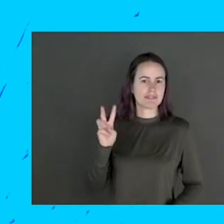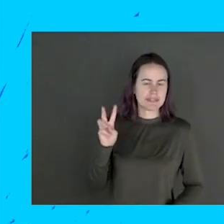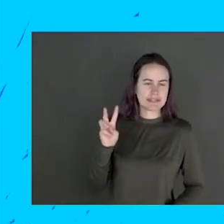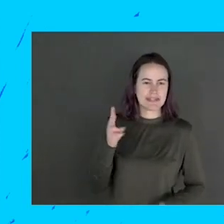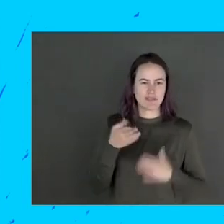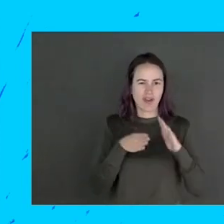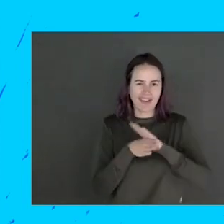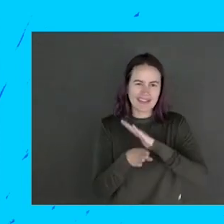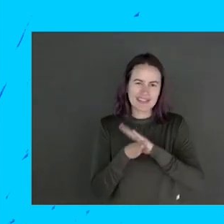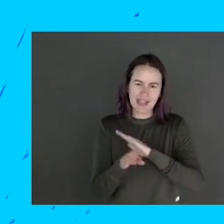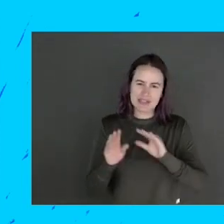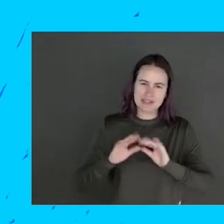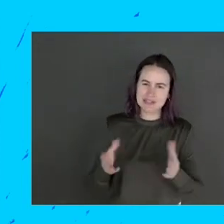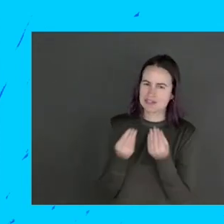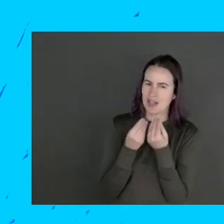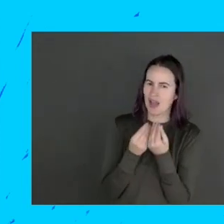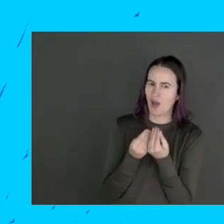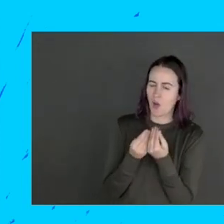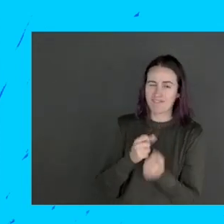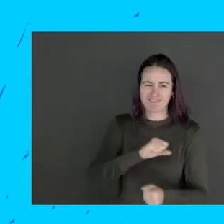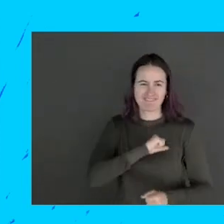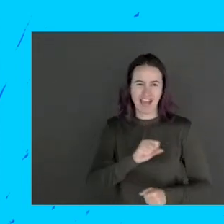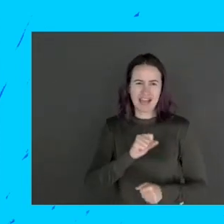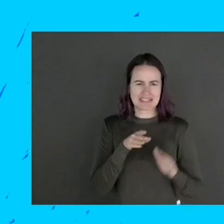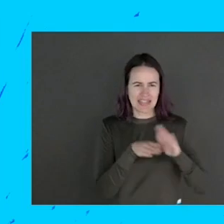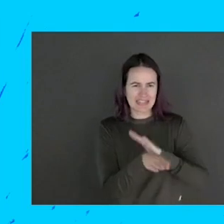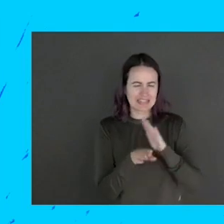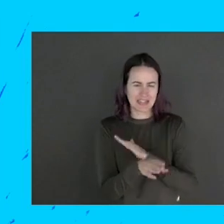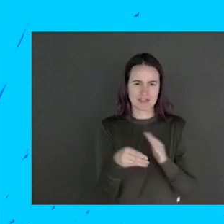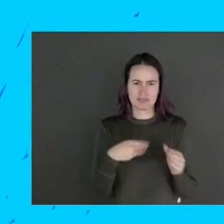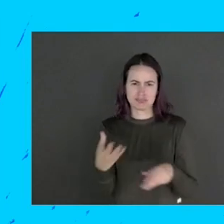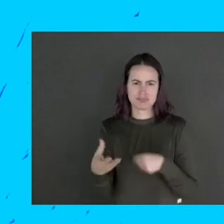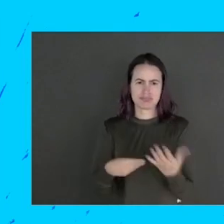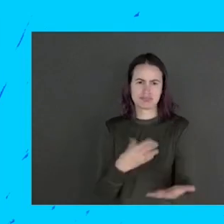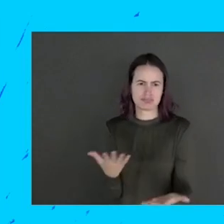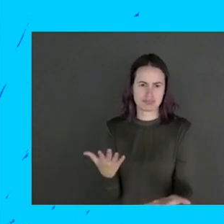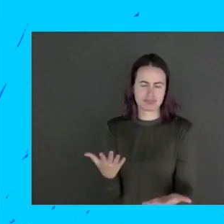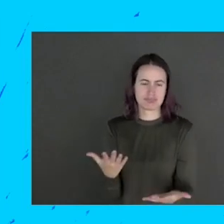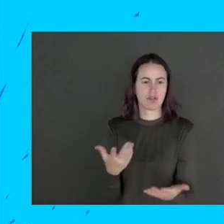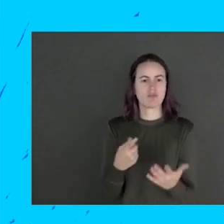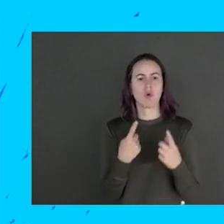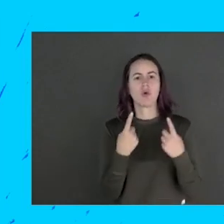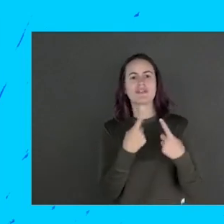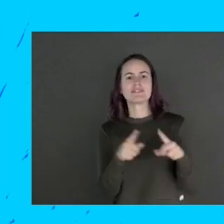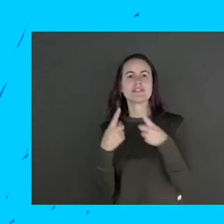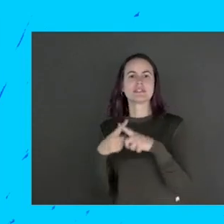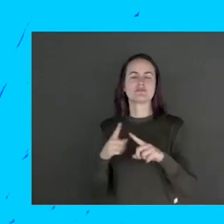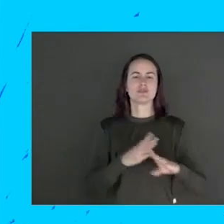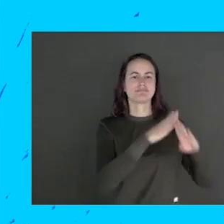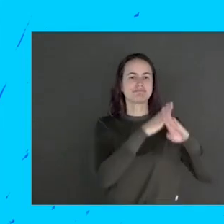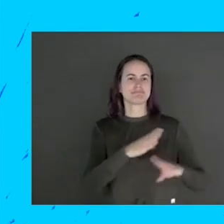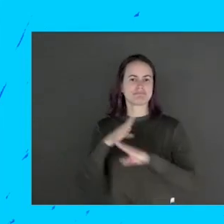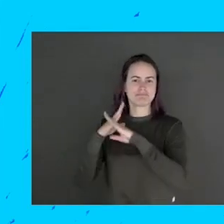marginalized groups quickly and dignified with access to multiple prevention methods?